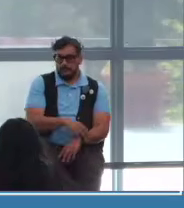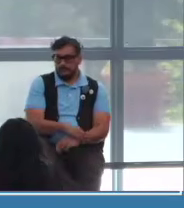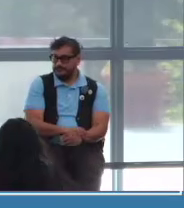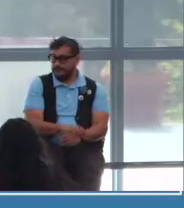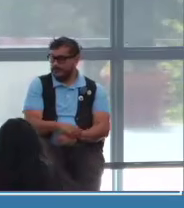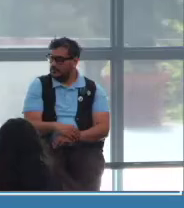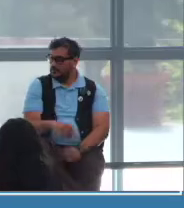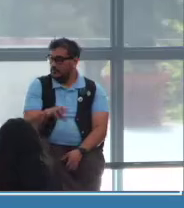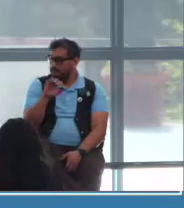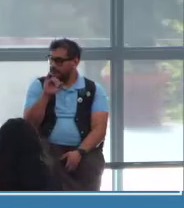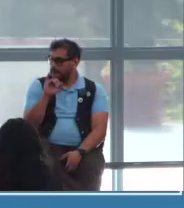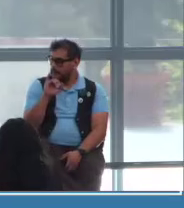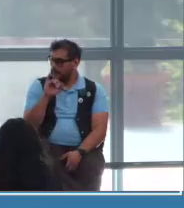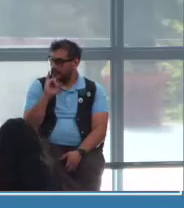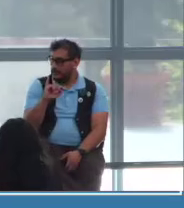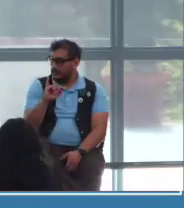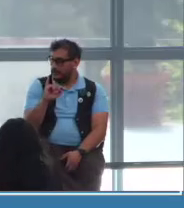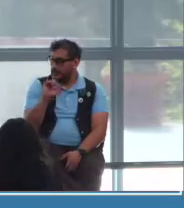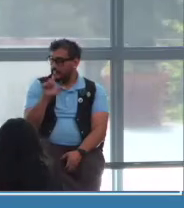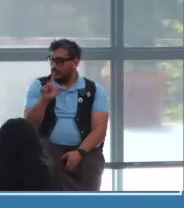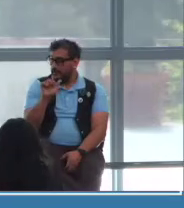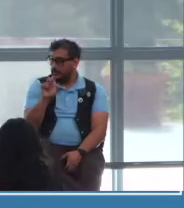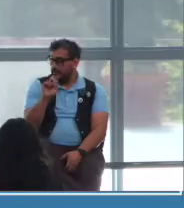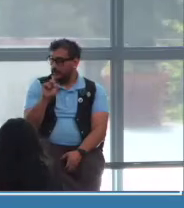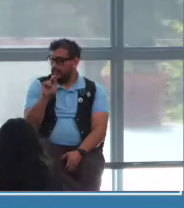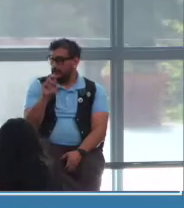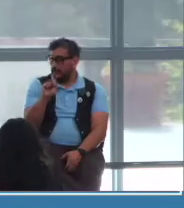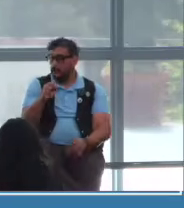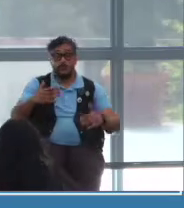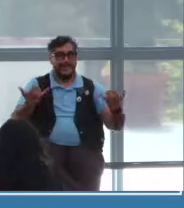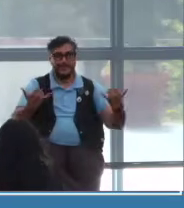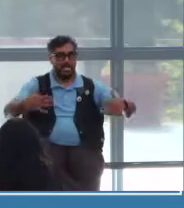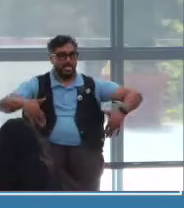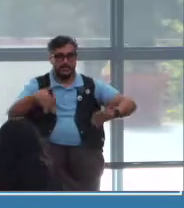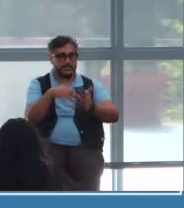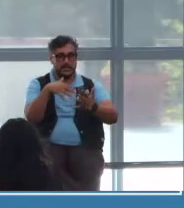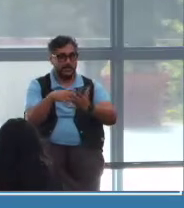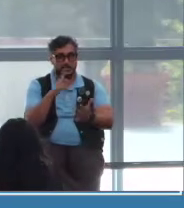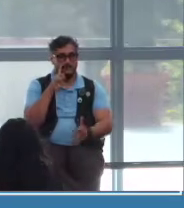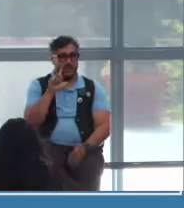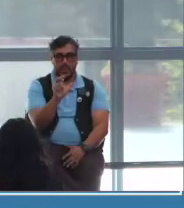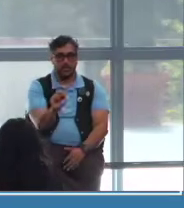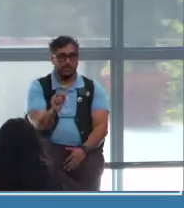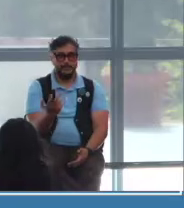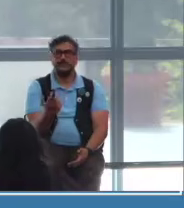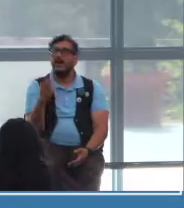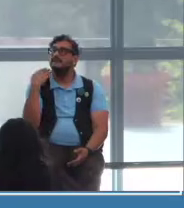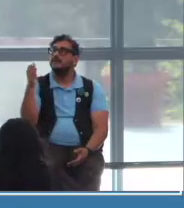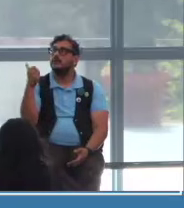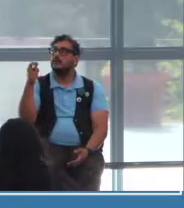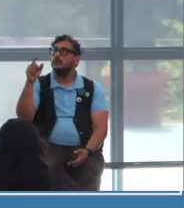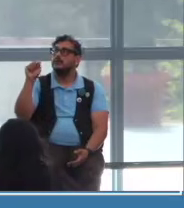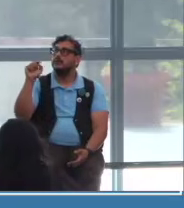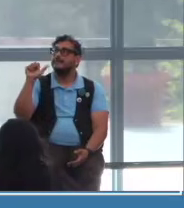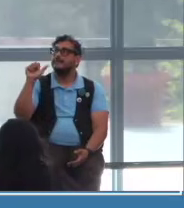Ianalumab is not being studied for lupus that I know of. There's also a telatorecept,